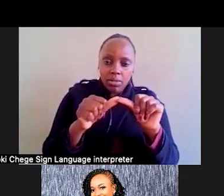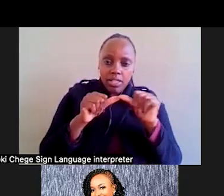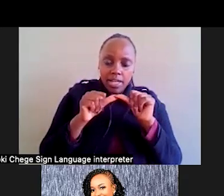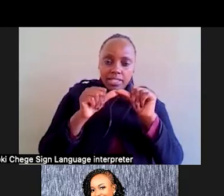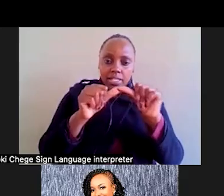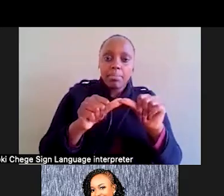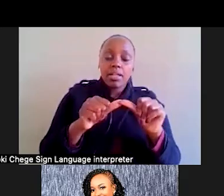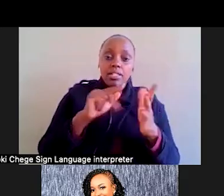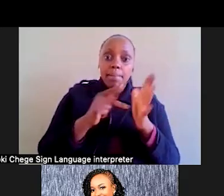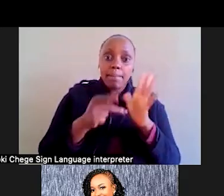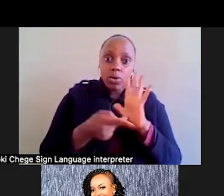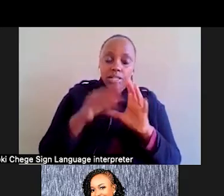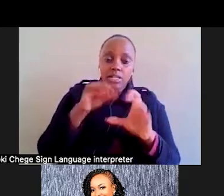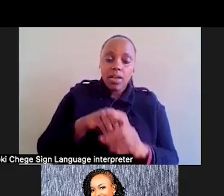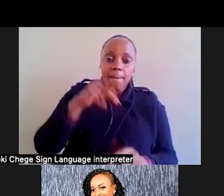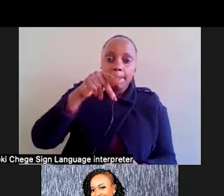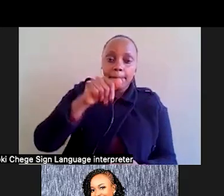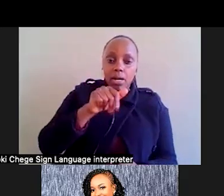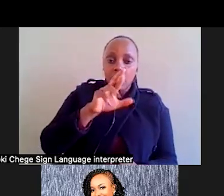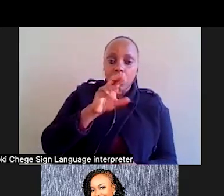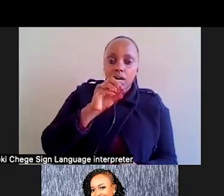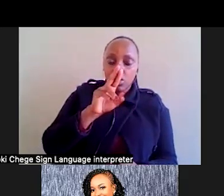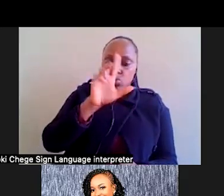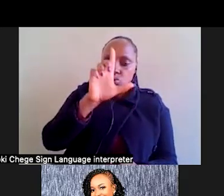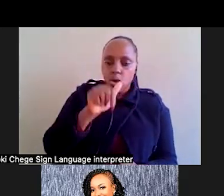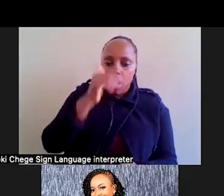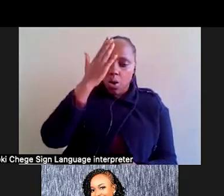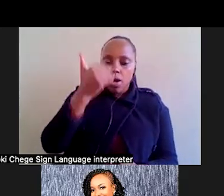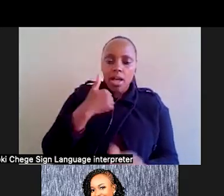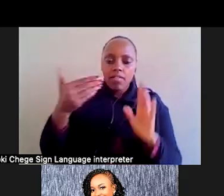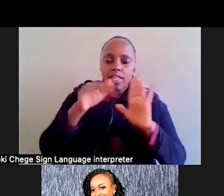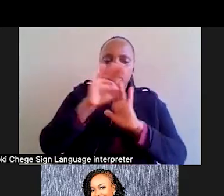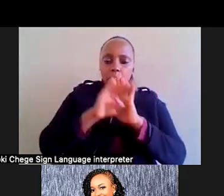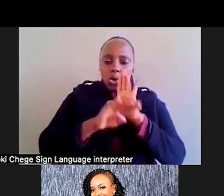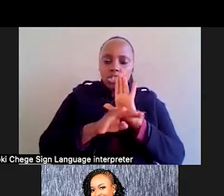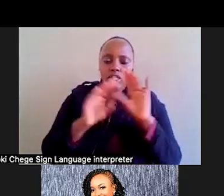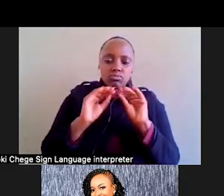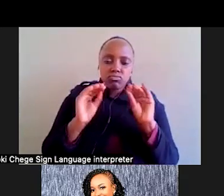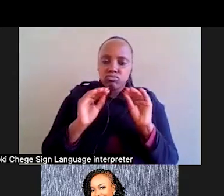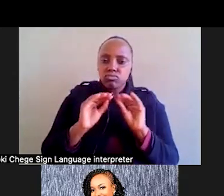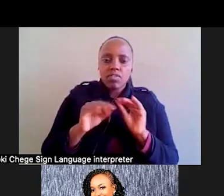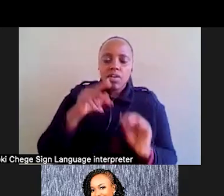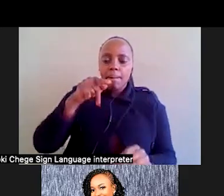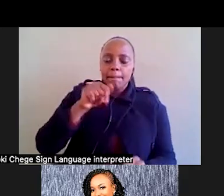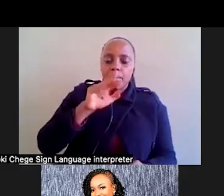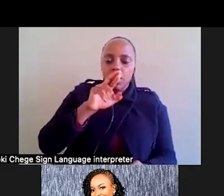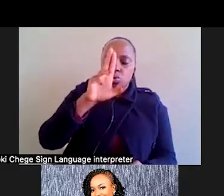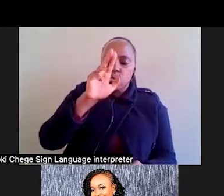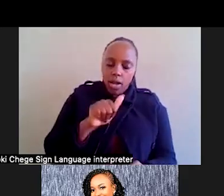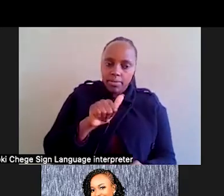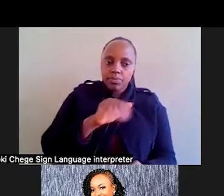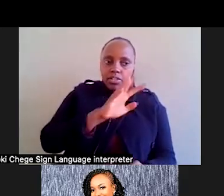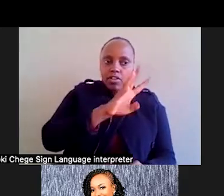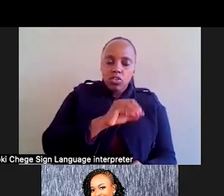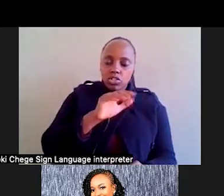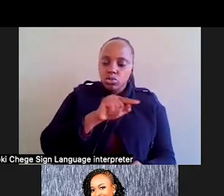sustainability project in Leparua, as there is no such project there. Leparua location is 40 to 50